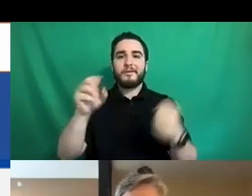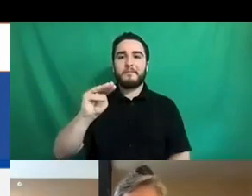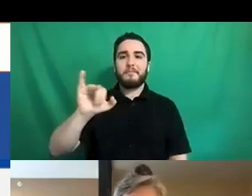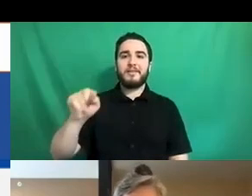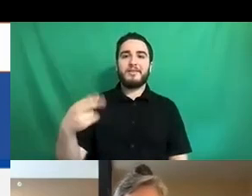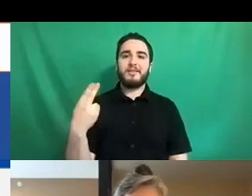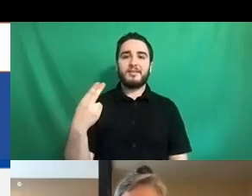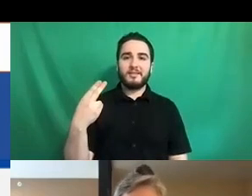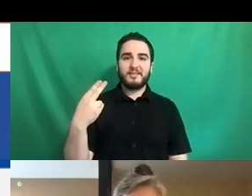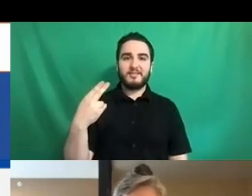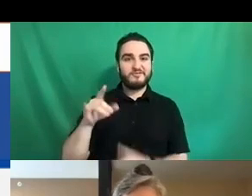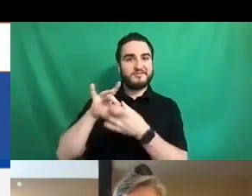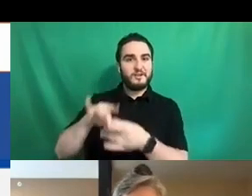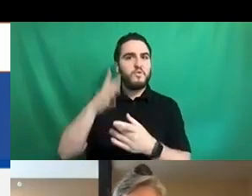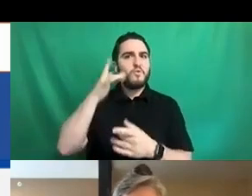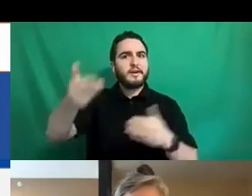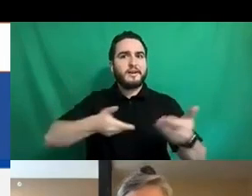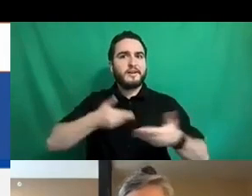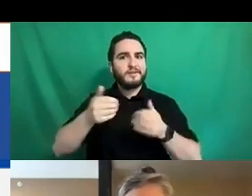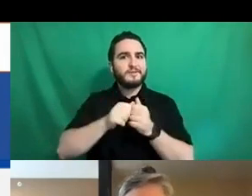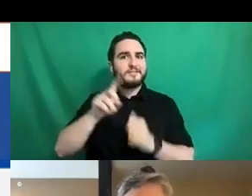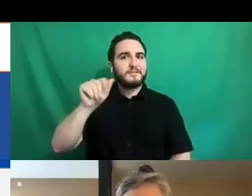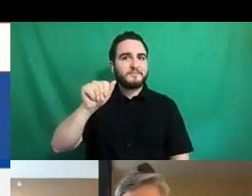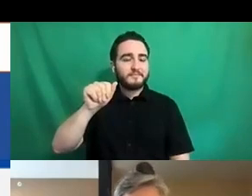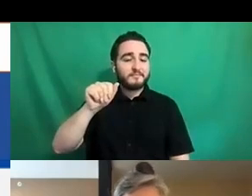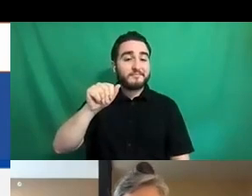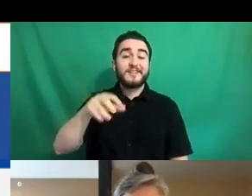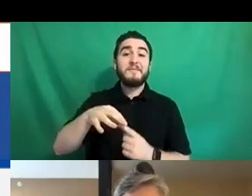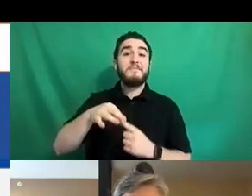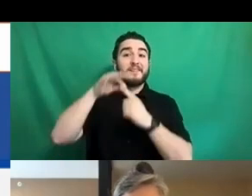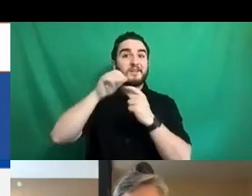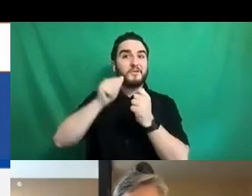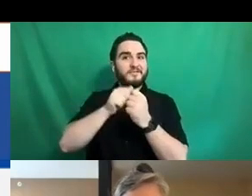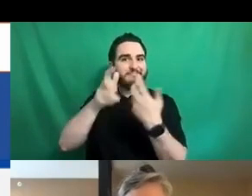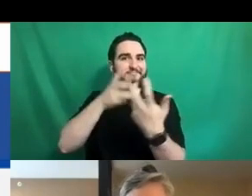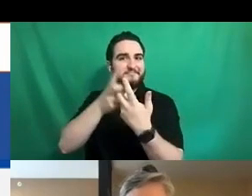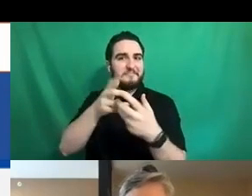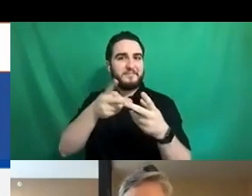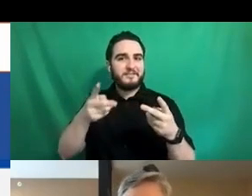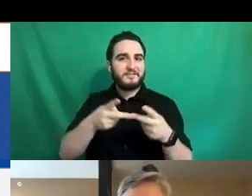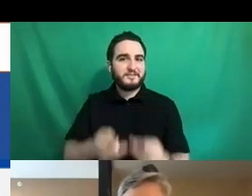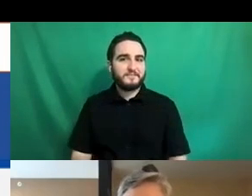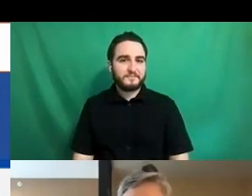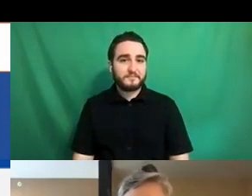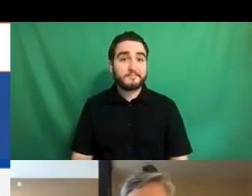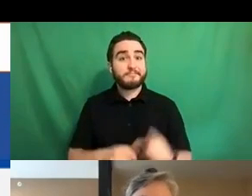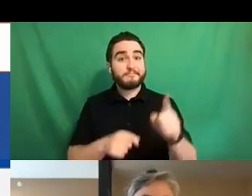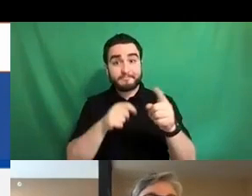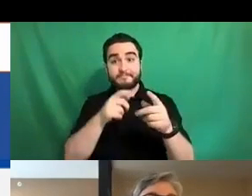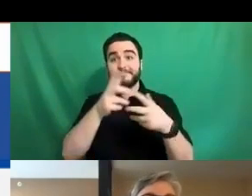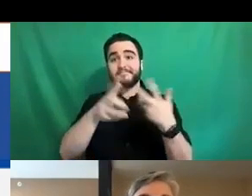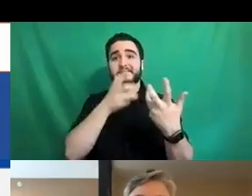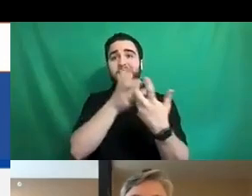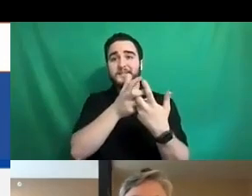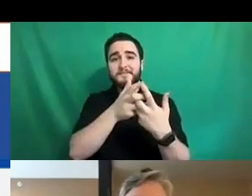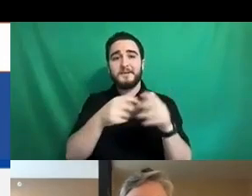employment of why to hire people with disabilities, especially when you're customizing positions. So this is a customization model. This